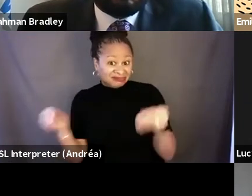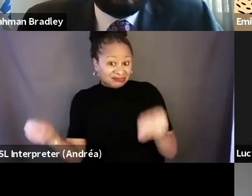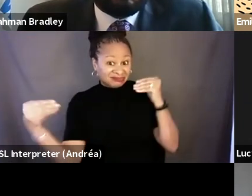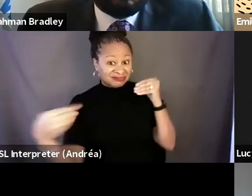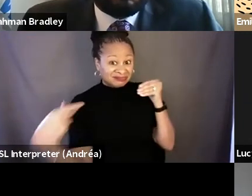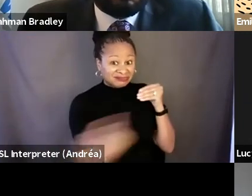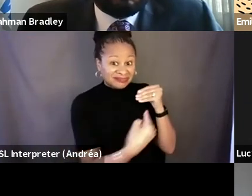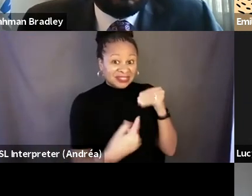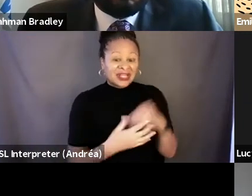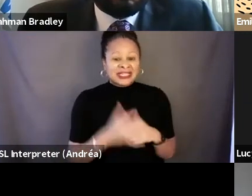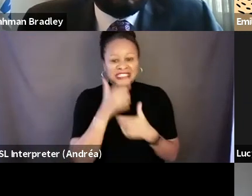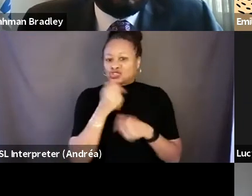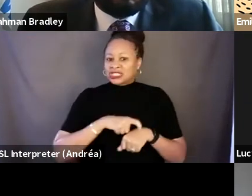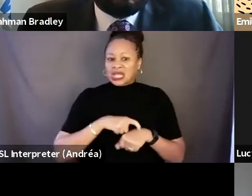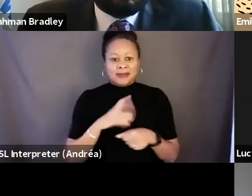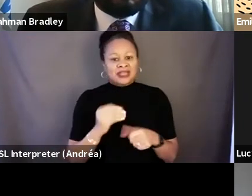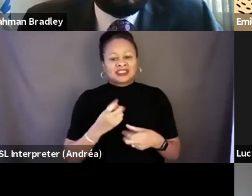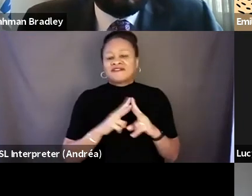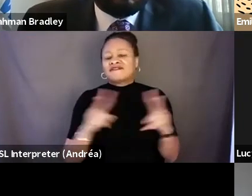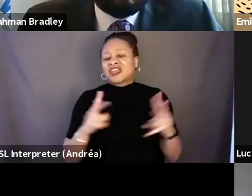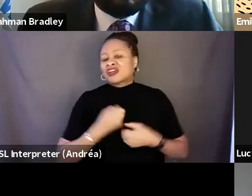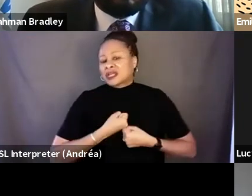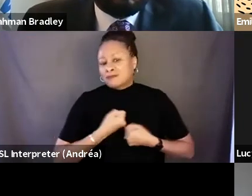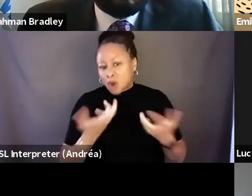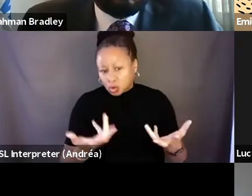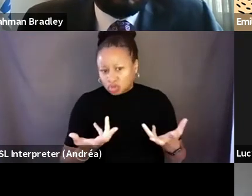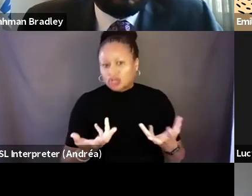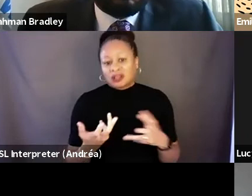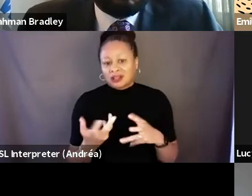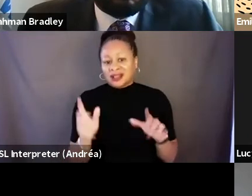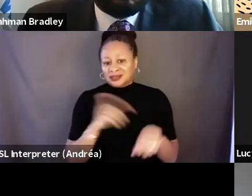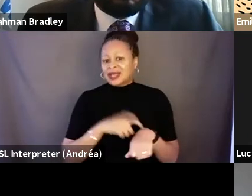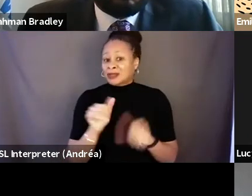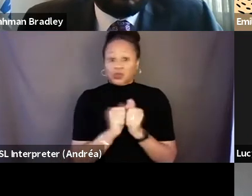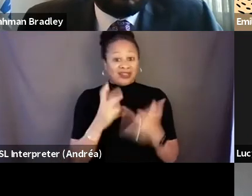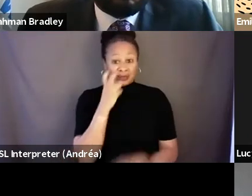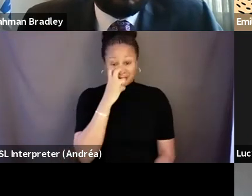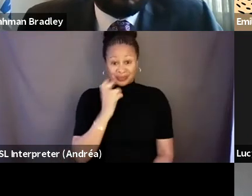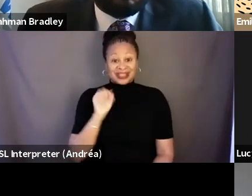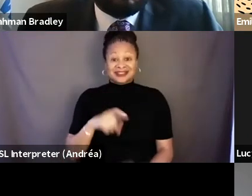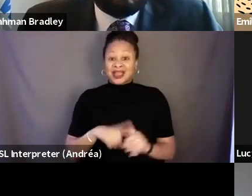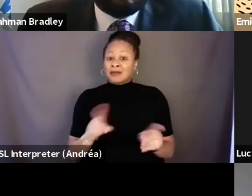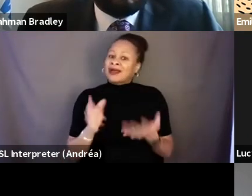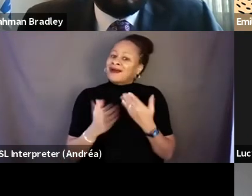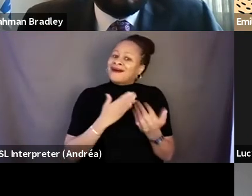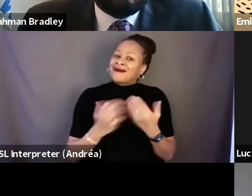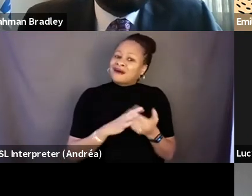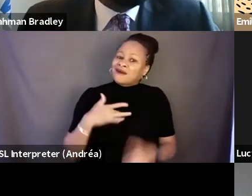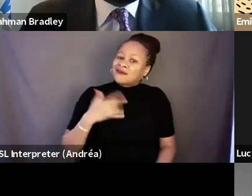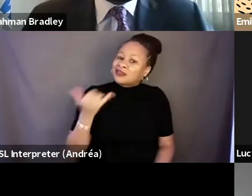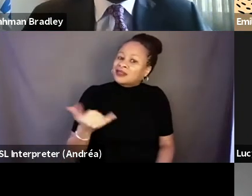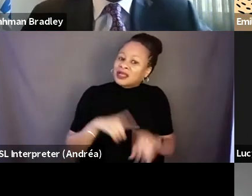is an interesting time and it's an emotional time without a doubt. But it's okay. However you're feeling right now,